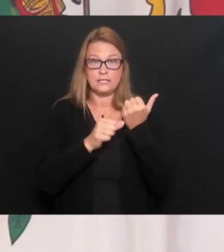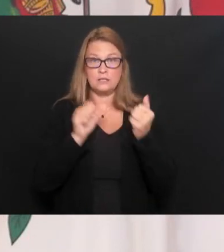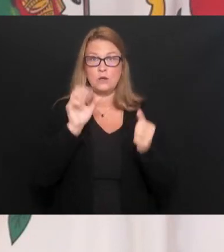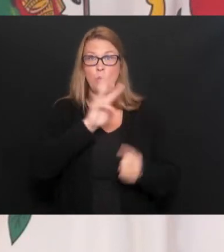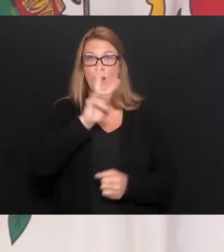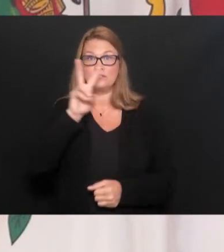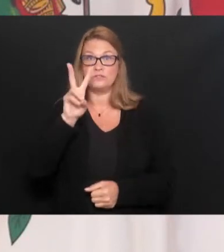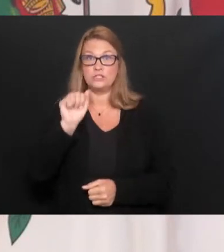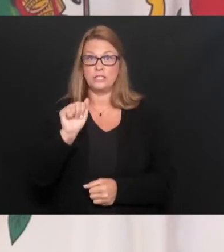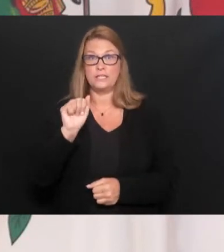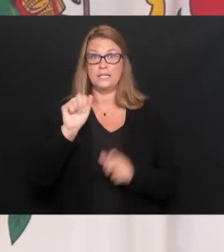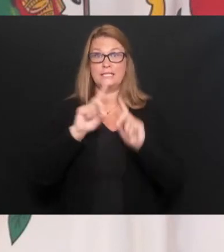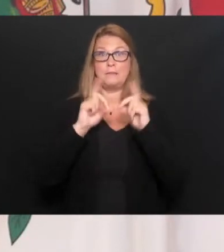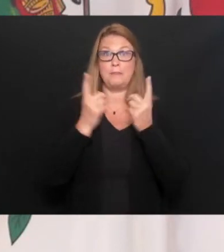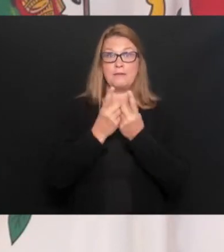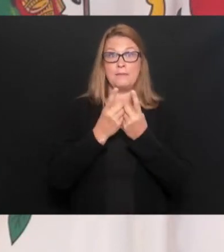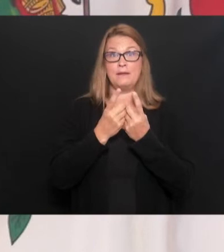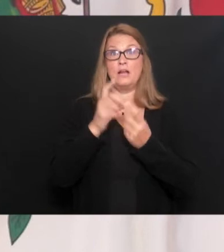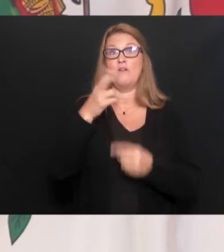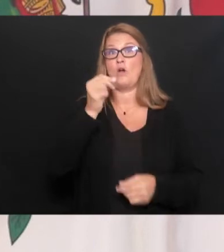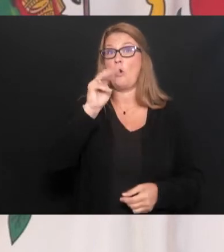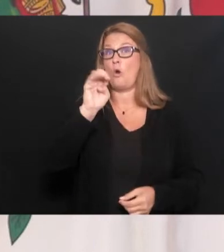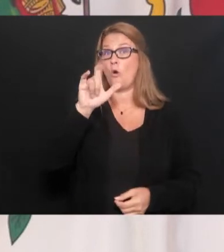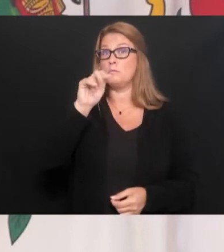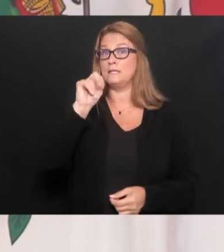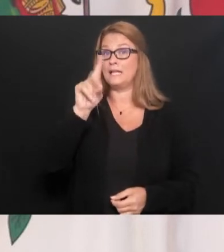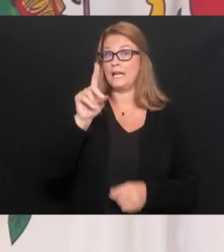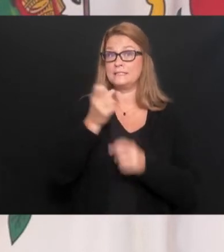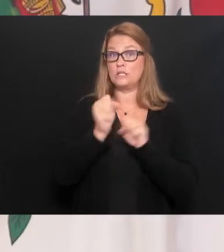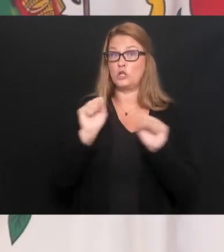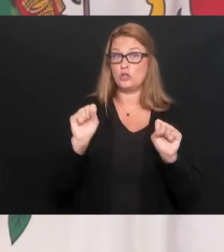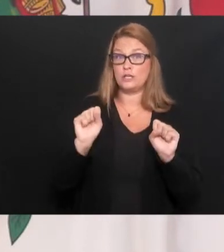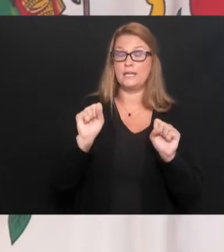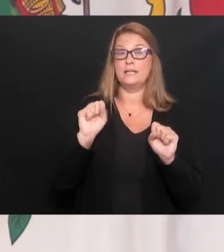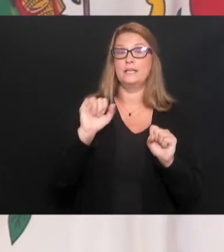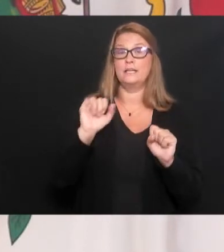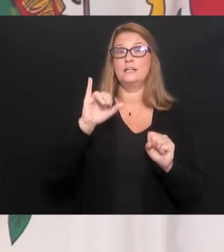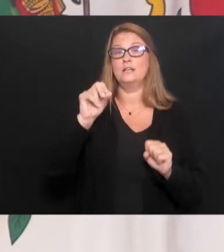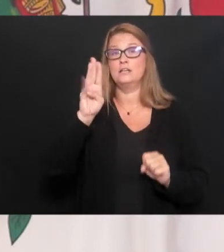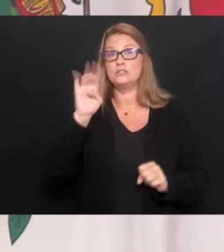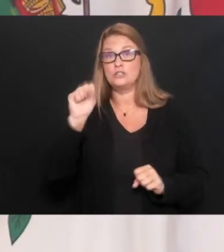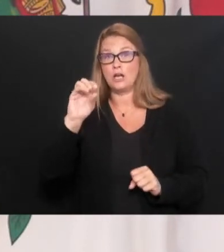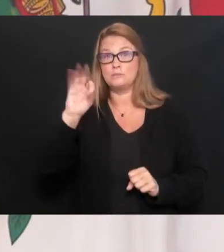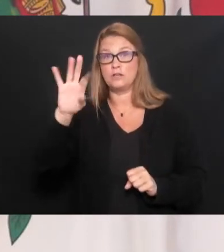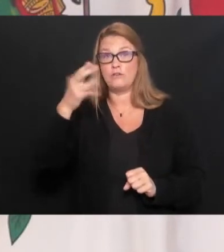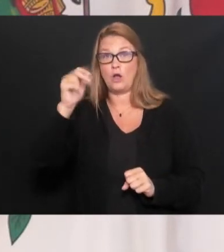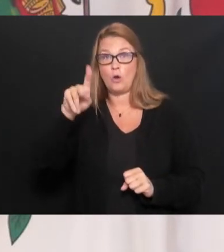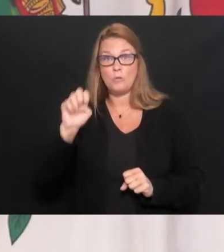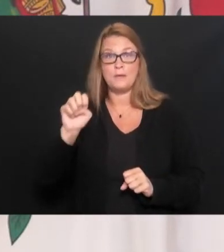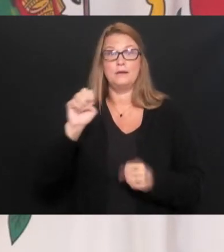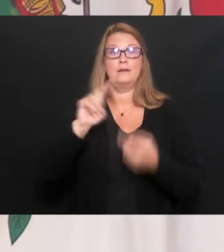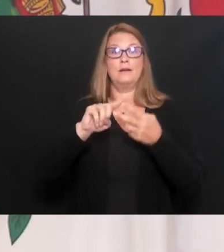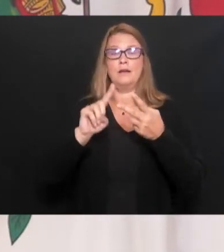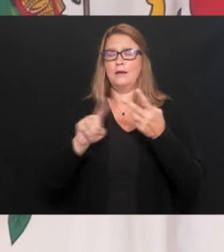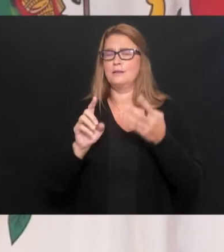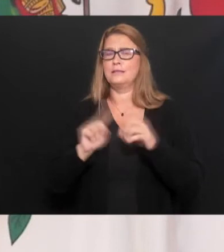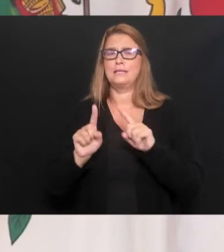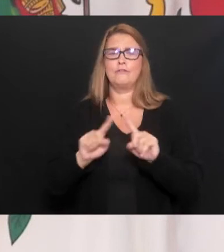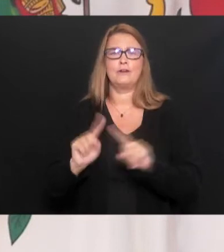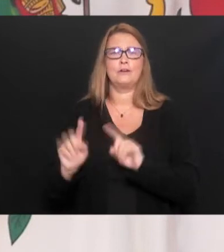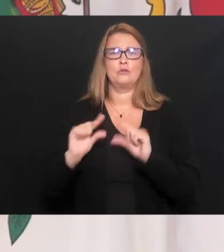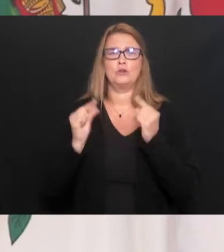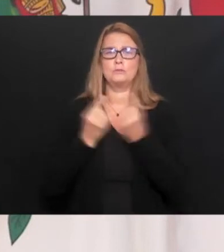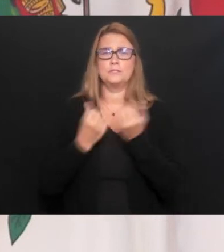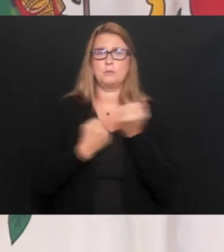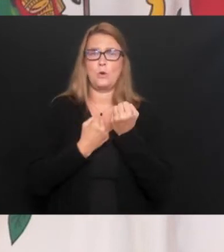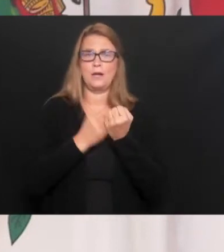Virginia Department of Homeland Security, the Department of Education, Jobs and Hope, and more and more. So It's great stuff. You'll find